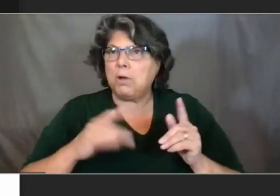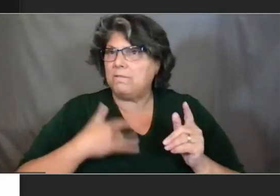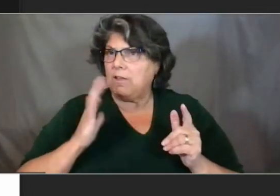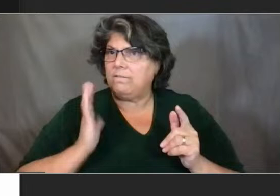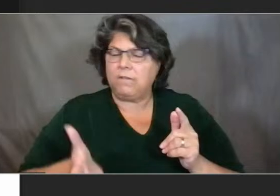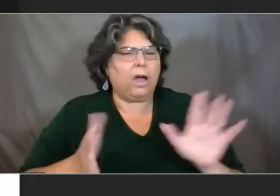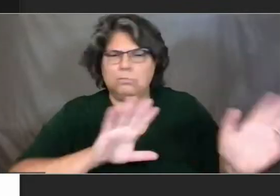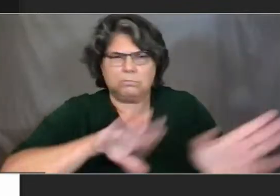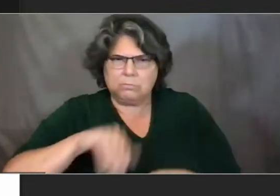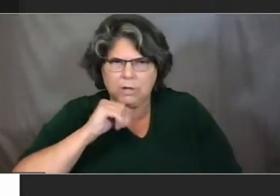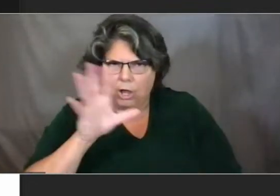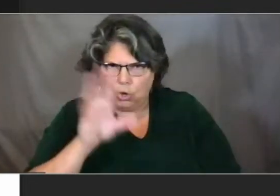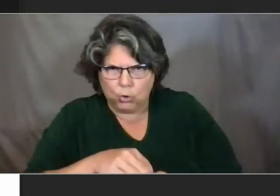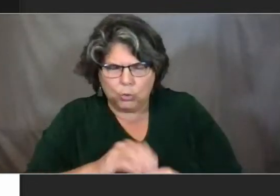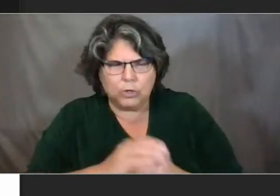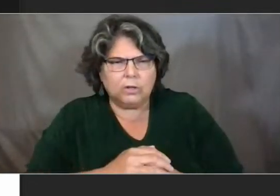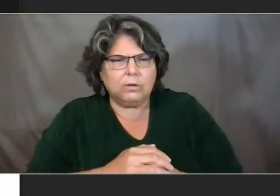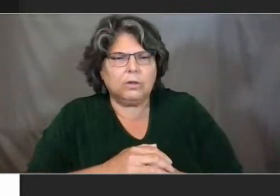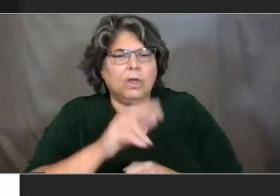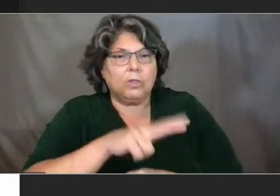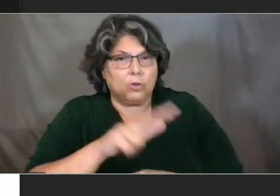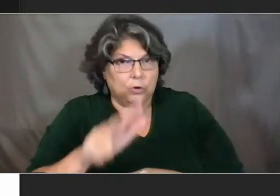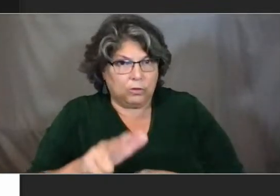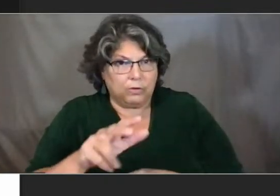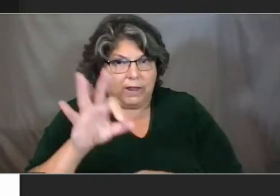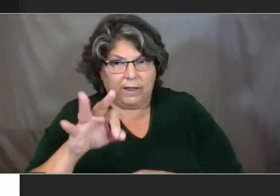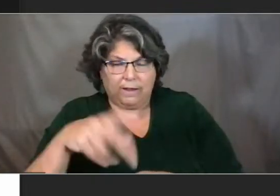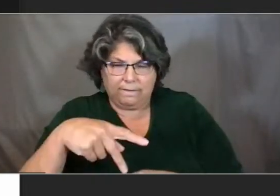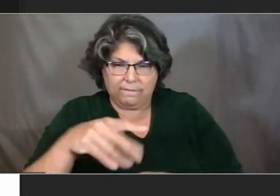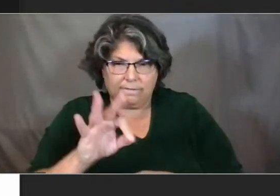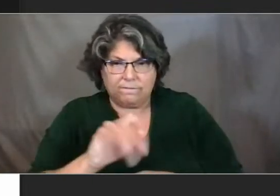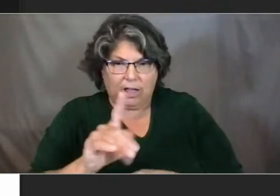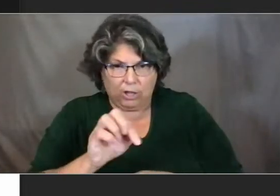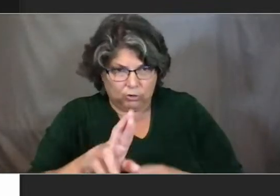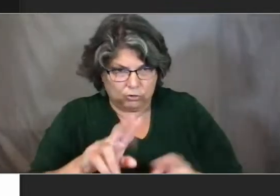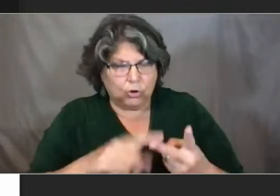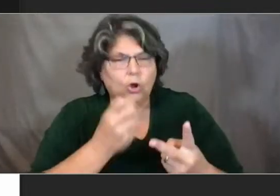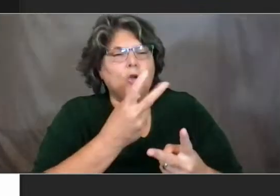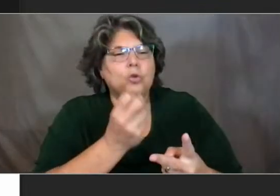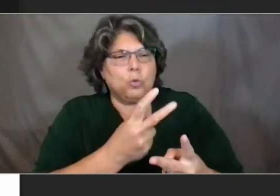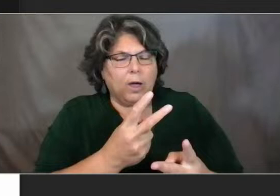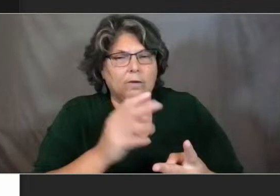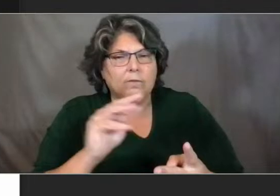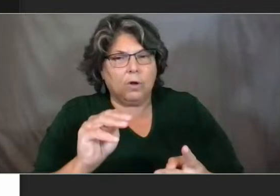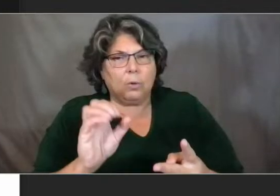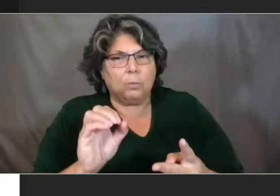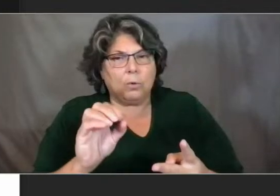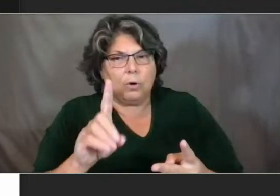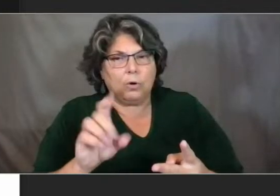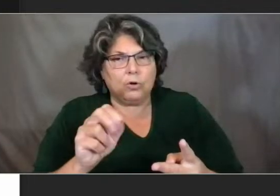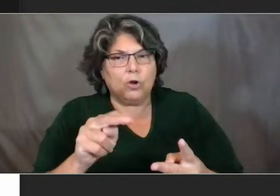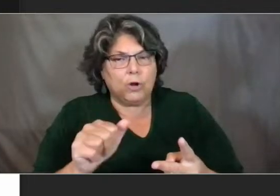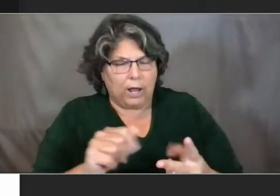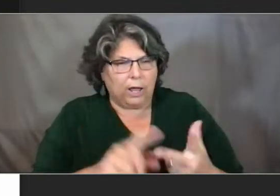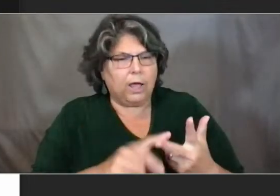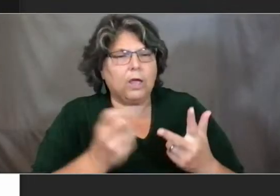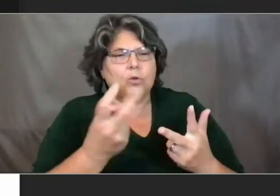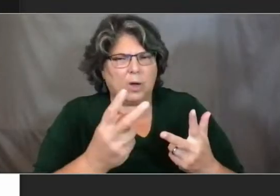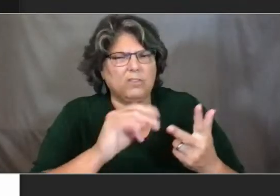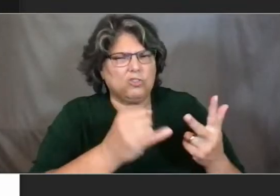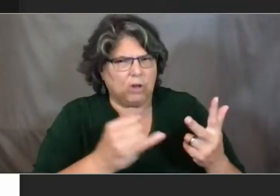those are in Pfizer, 12 Moderna, and 10 of the Johnson & Johnson. And then